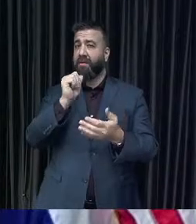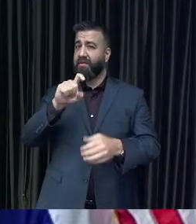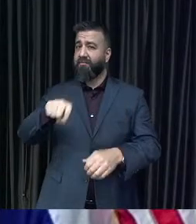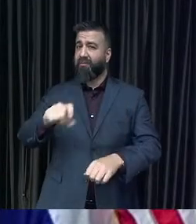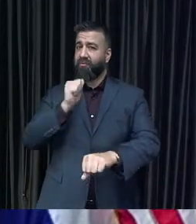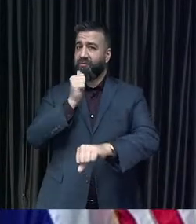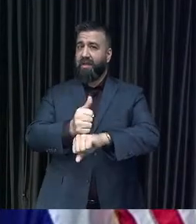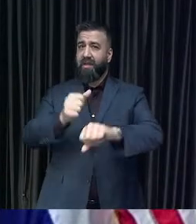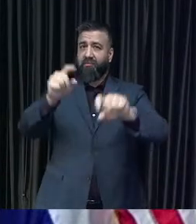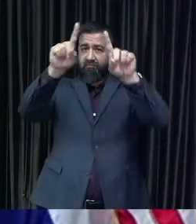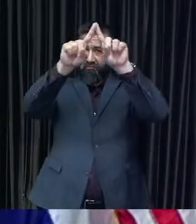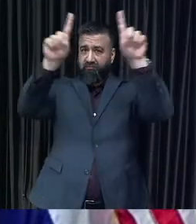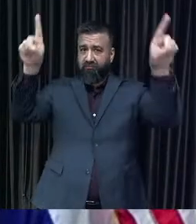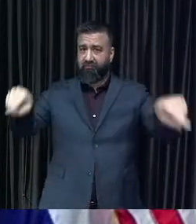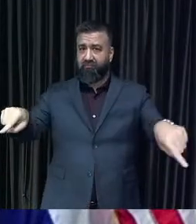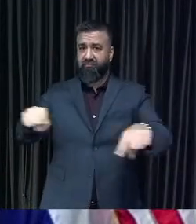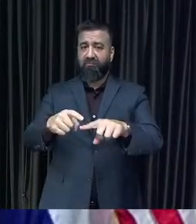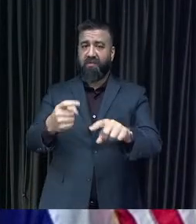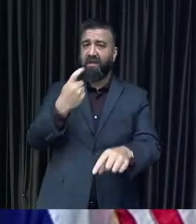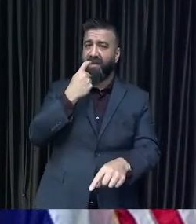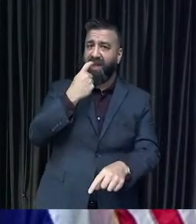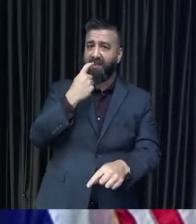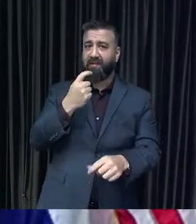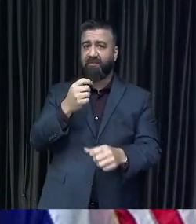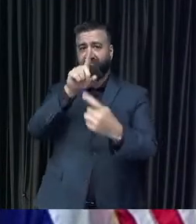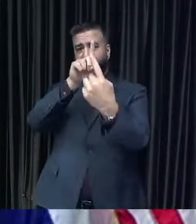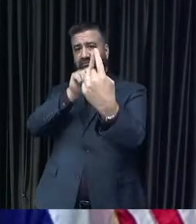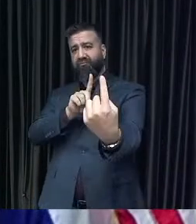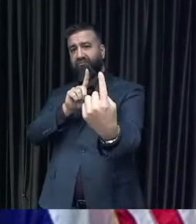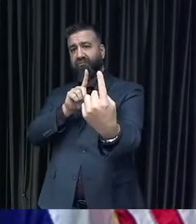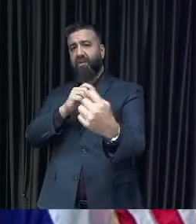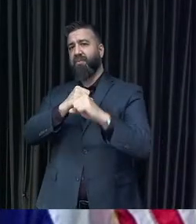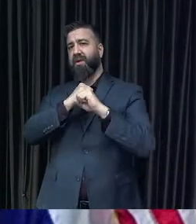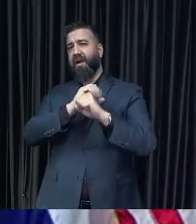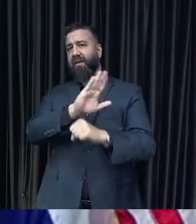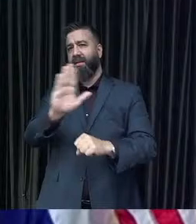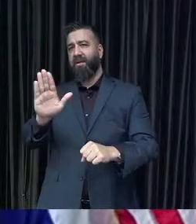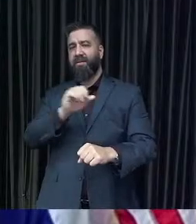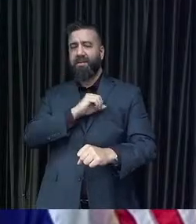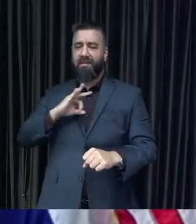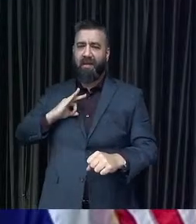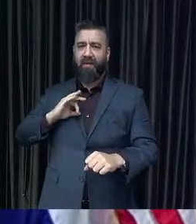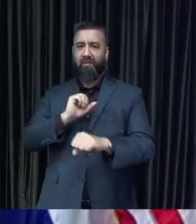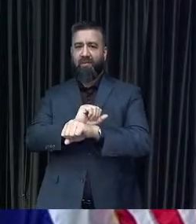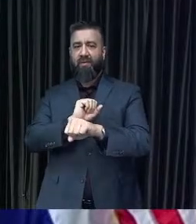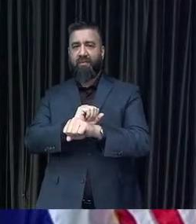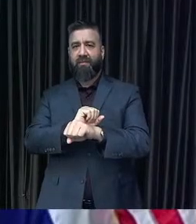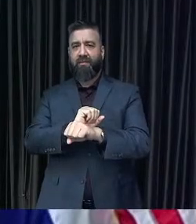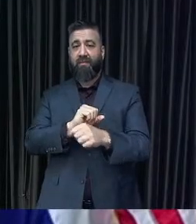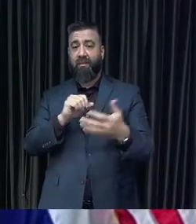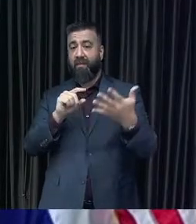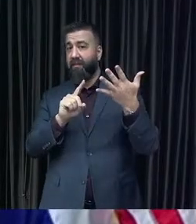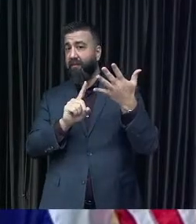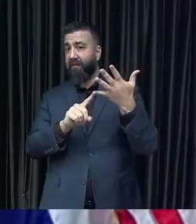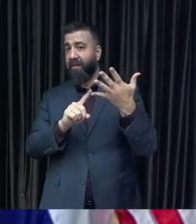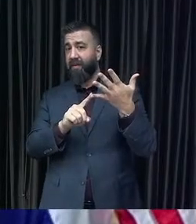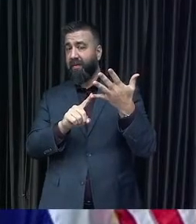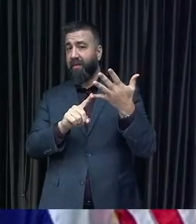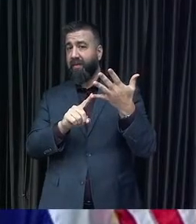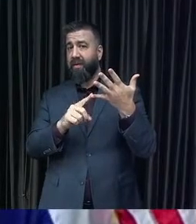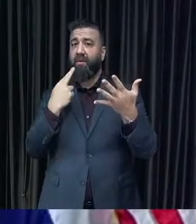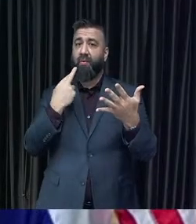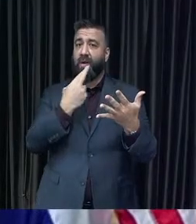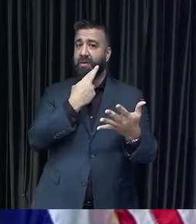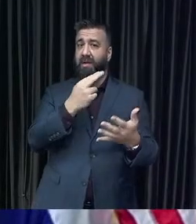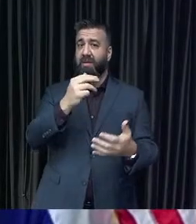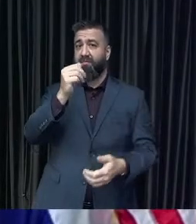barriers like plastic or plexiglass. And fifth, restaurants and bars will record the names and